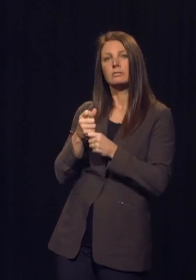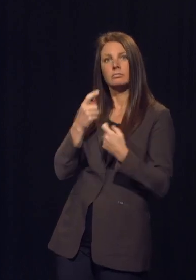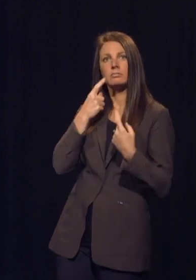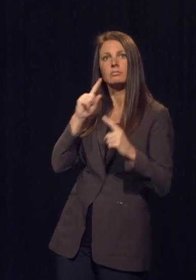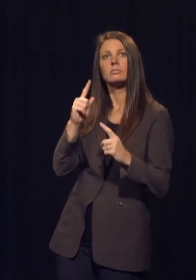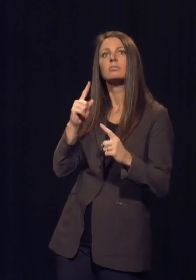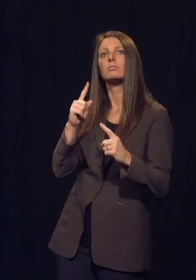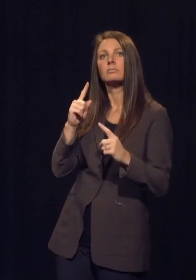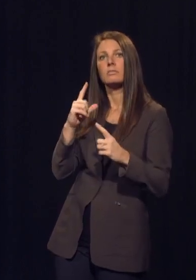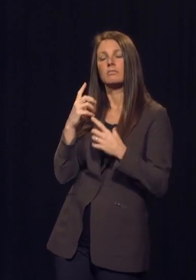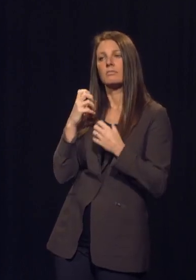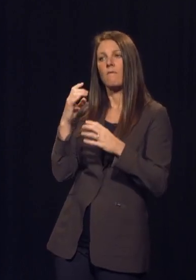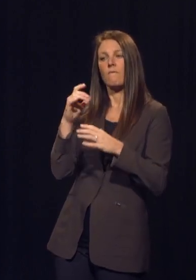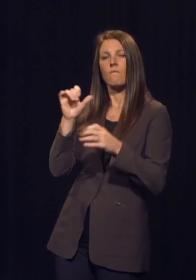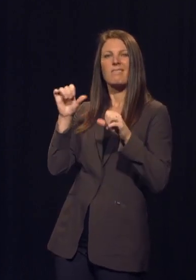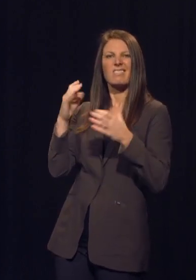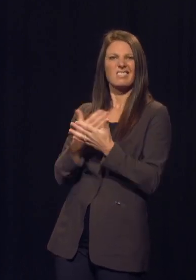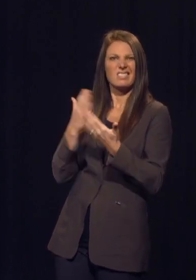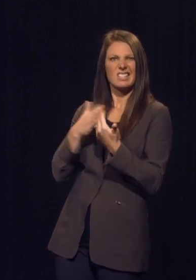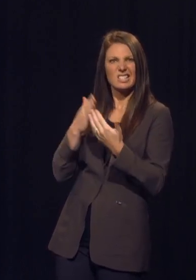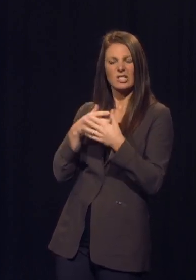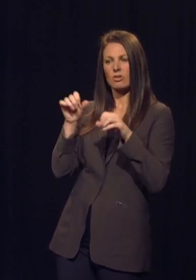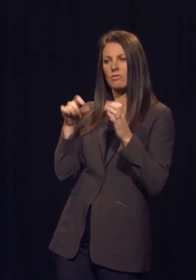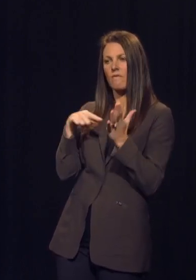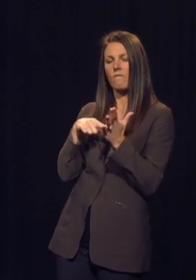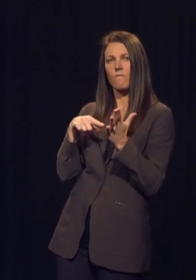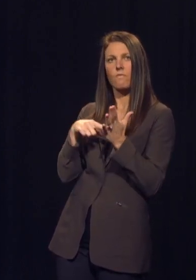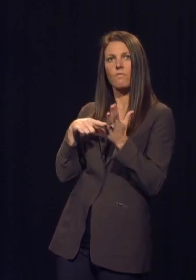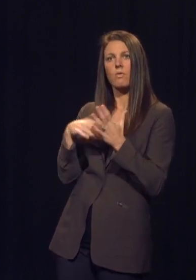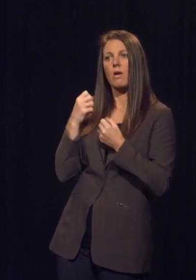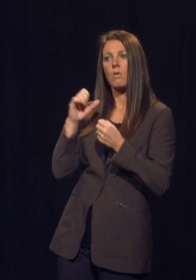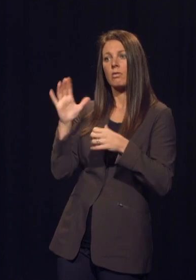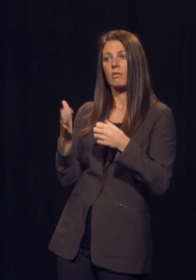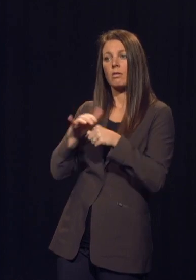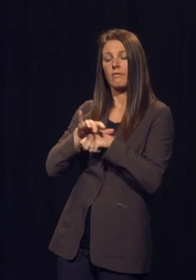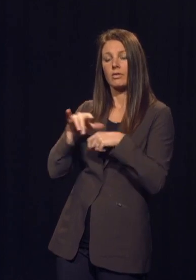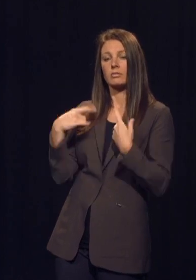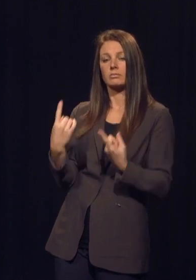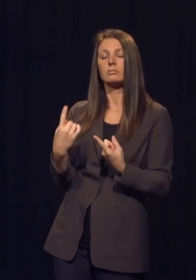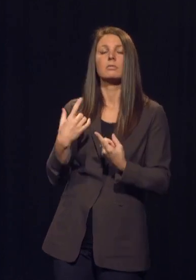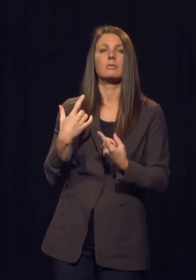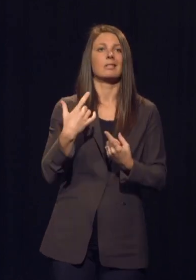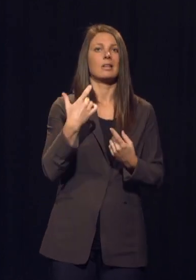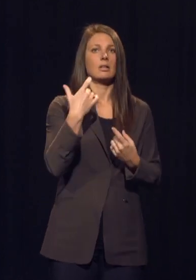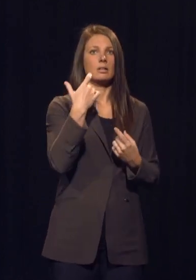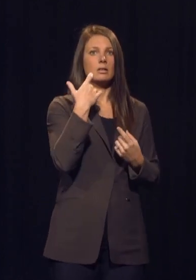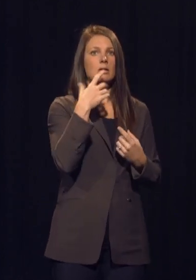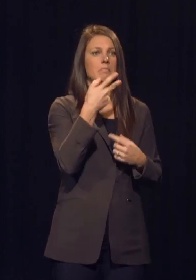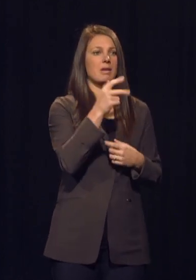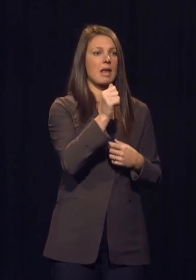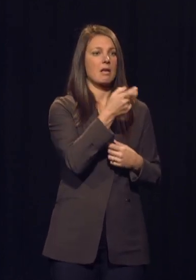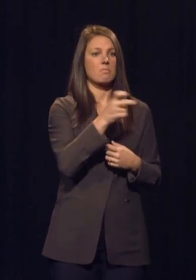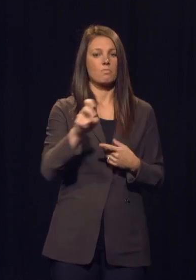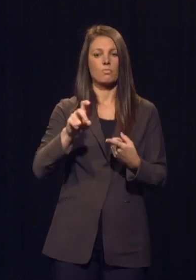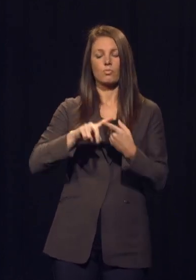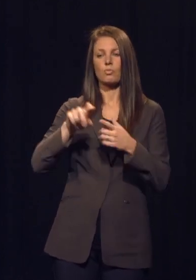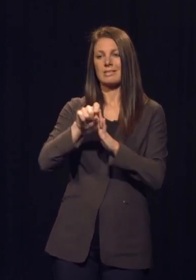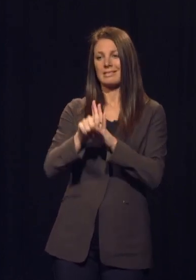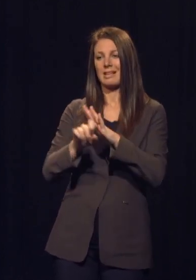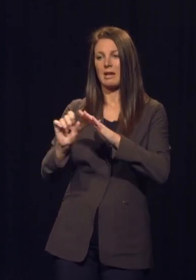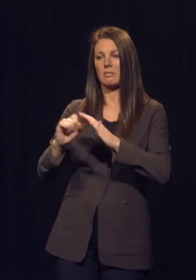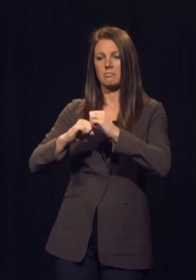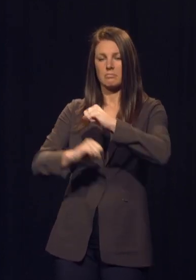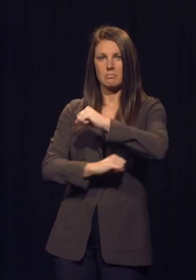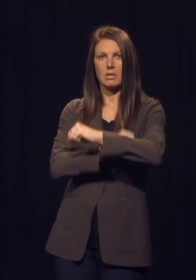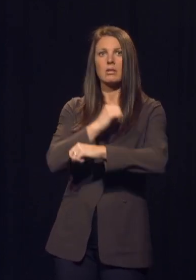for more than 6 years. I was a certified navigator in the federal marketplace up until Pennsylvania moved to the state-based platform, of